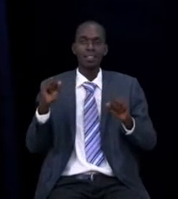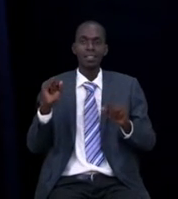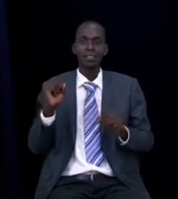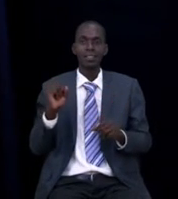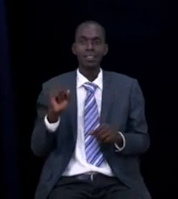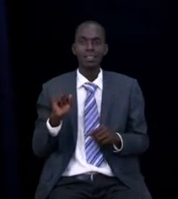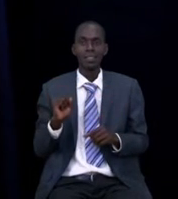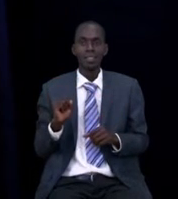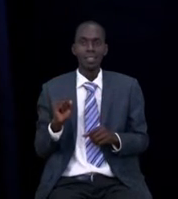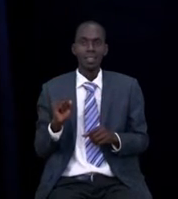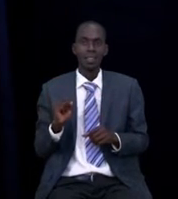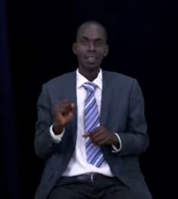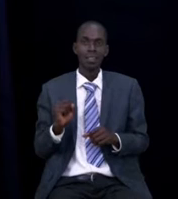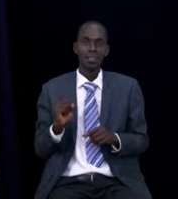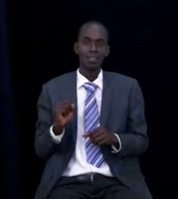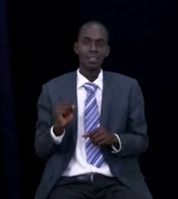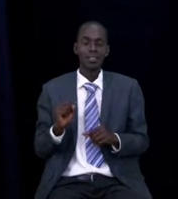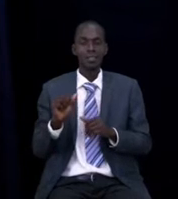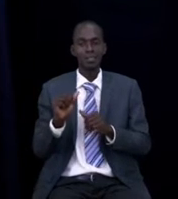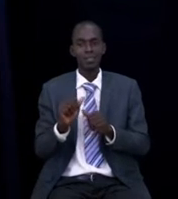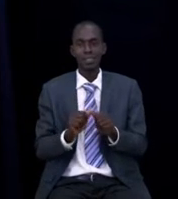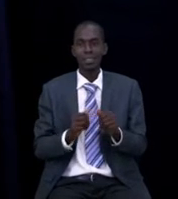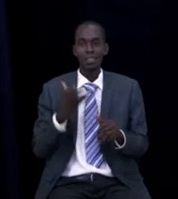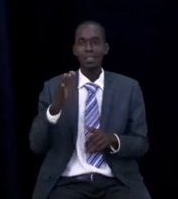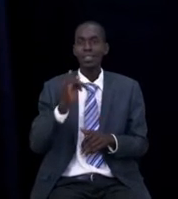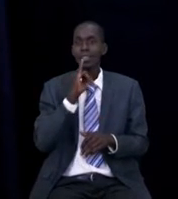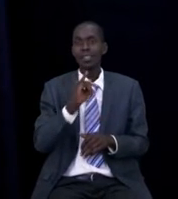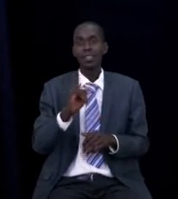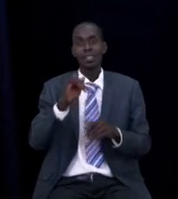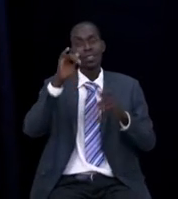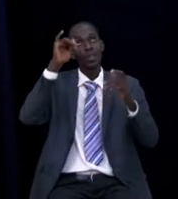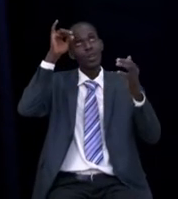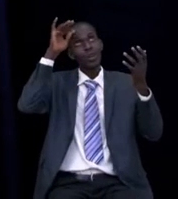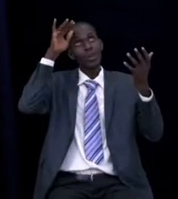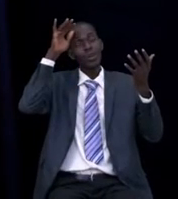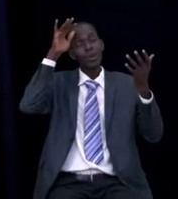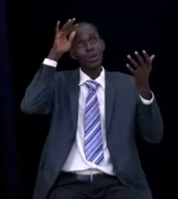saves. There is